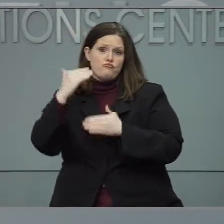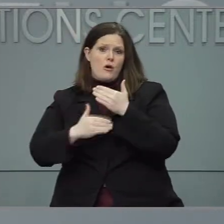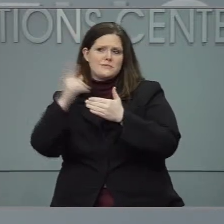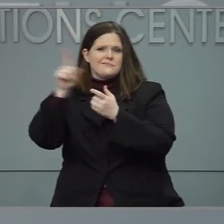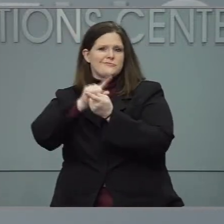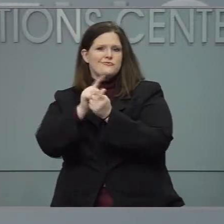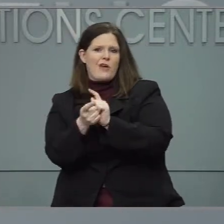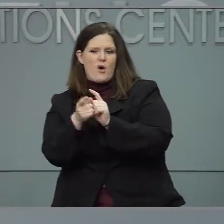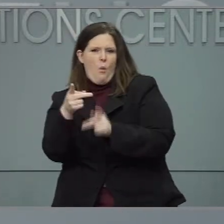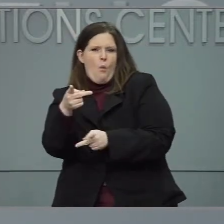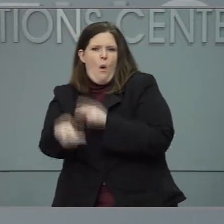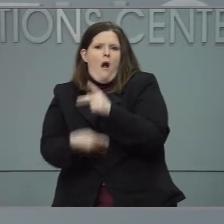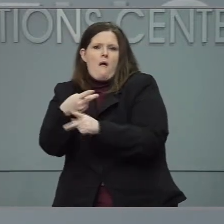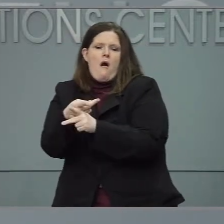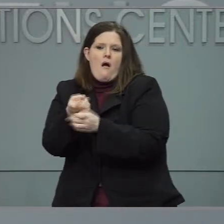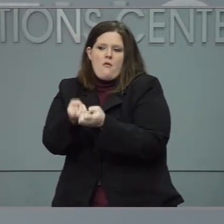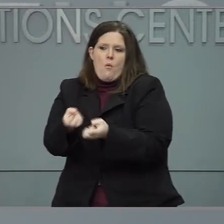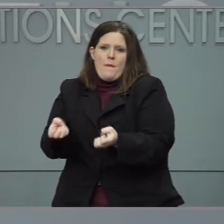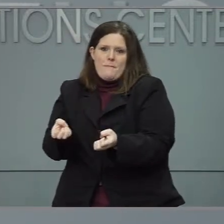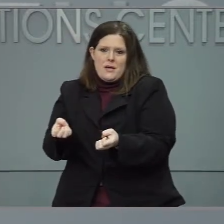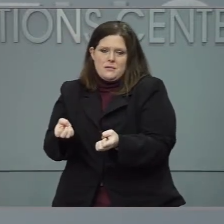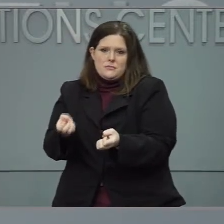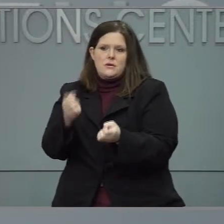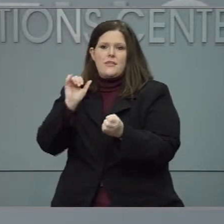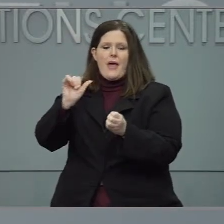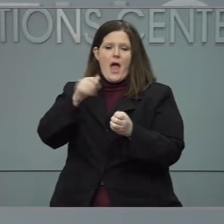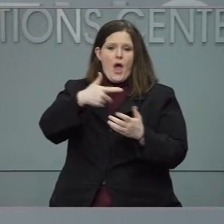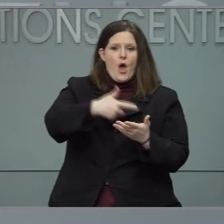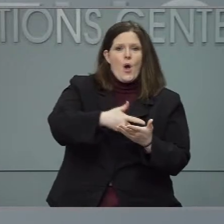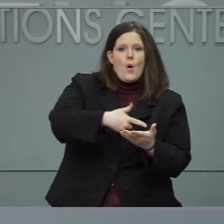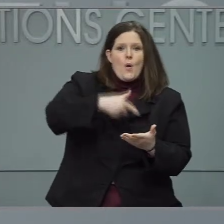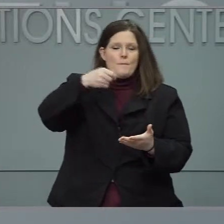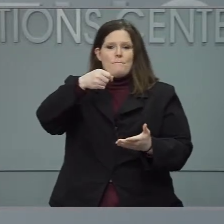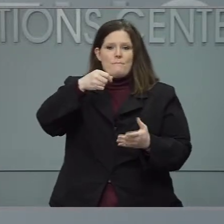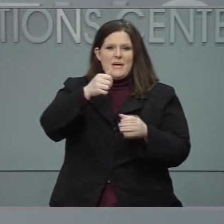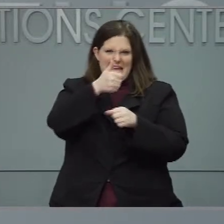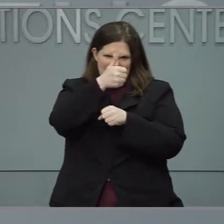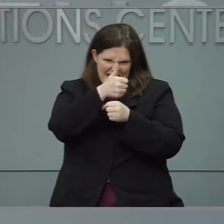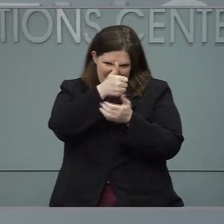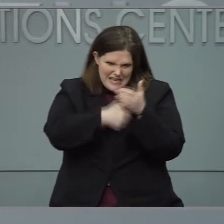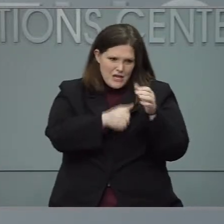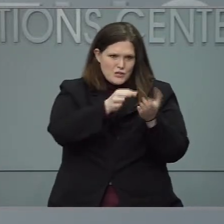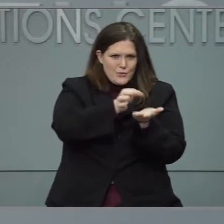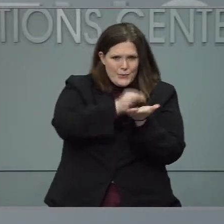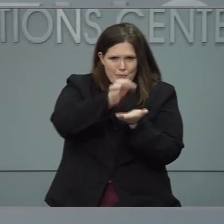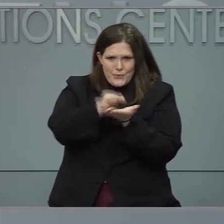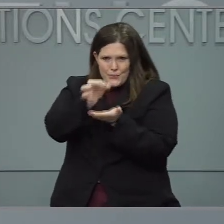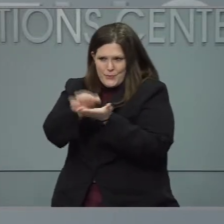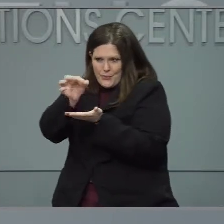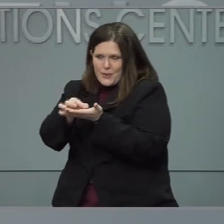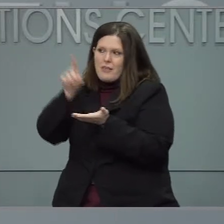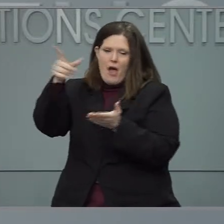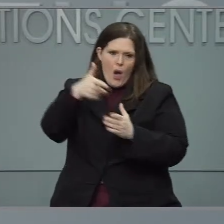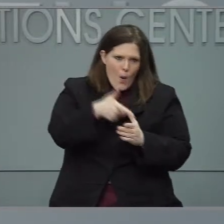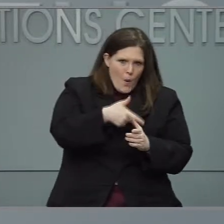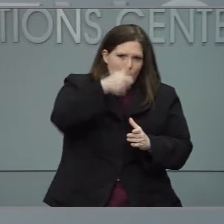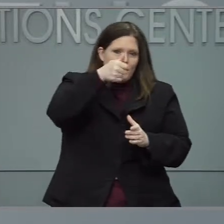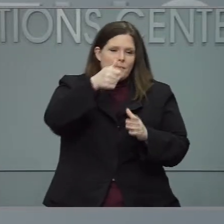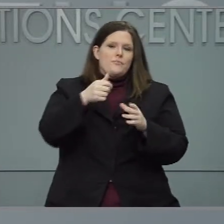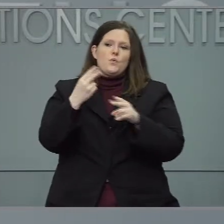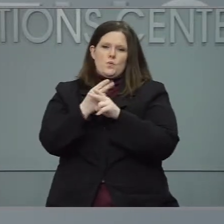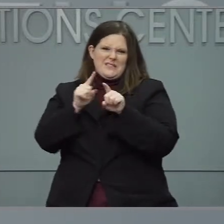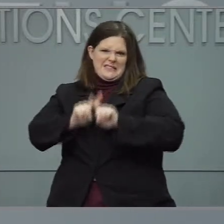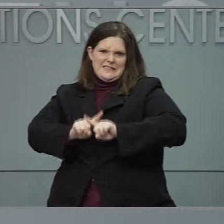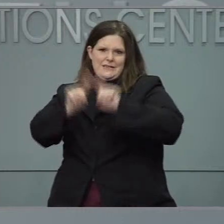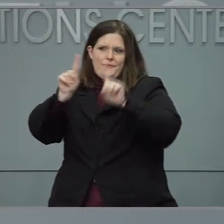used to make sure that we can be drawing as much of that vaccine out of each and every vial. We're seeing our providers do that. So